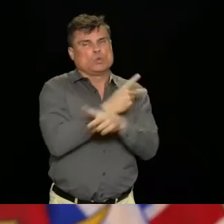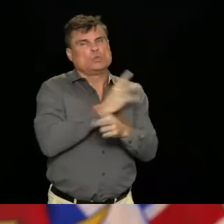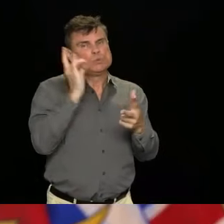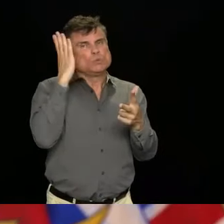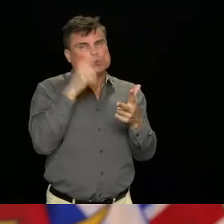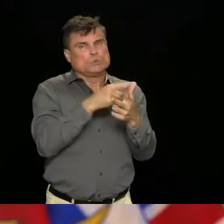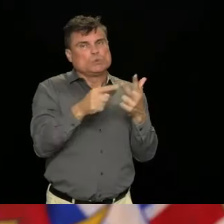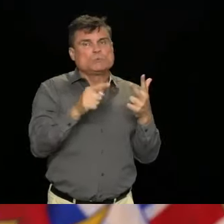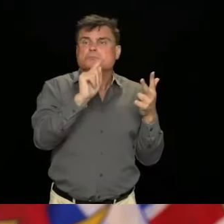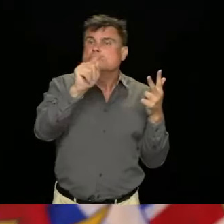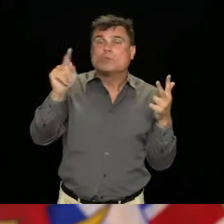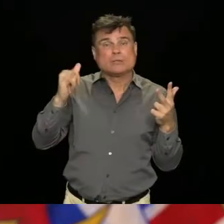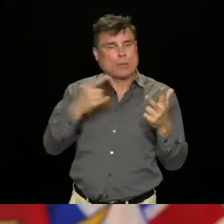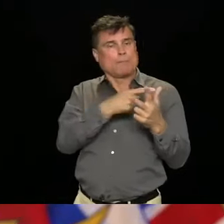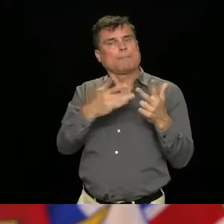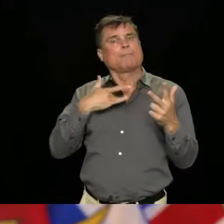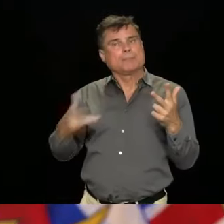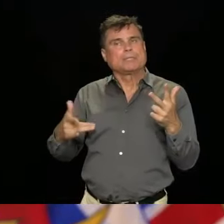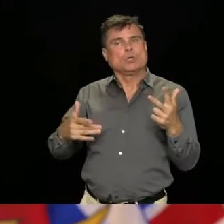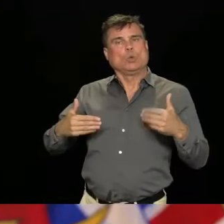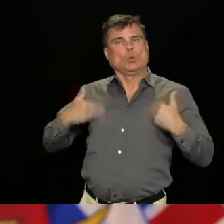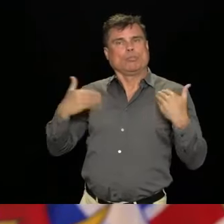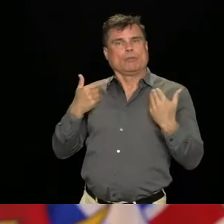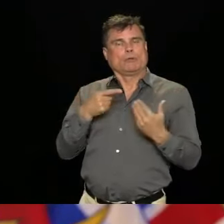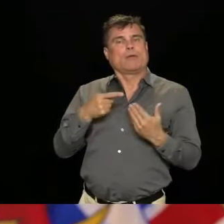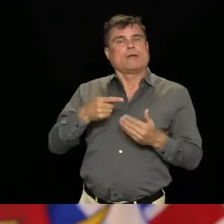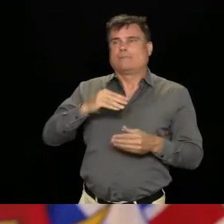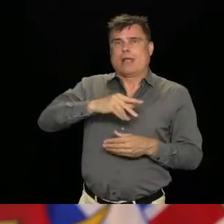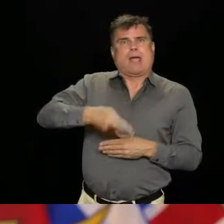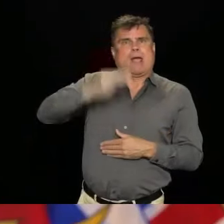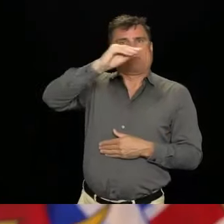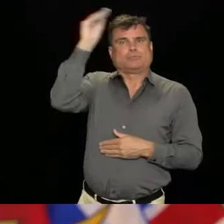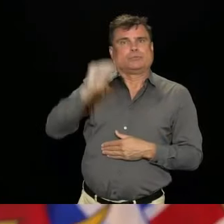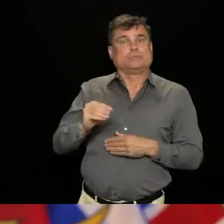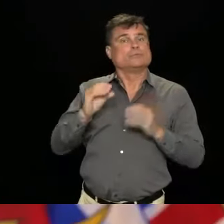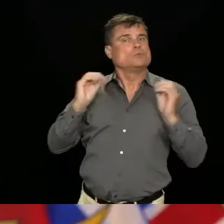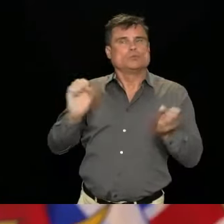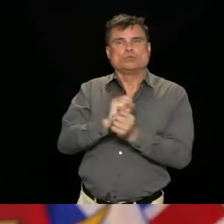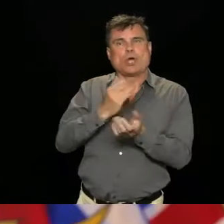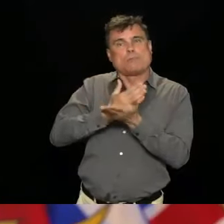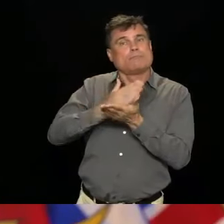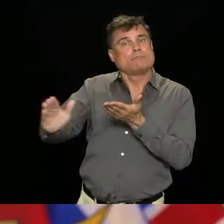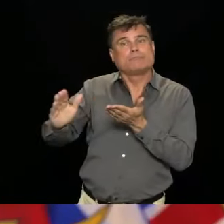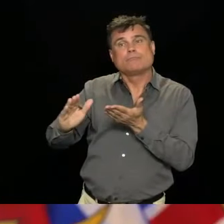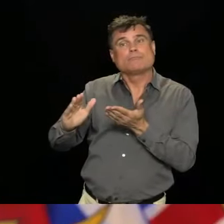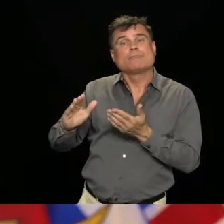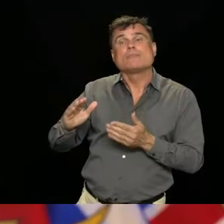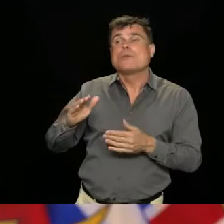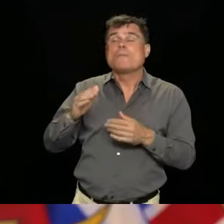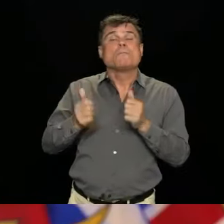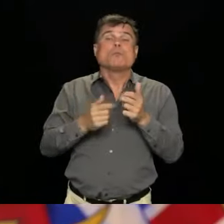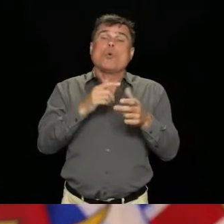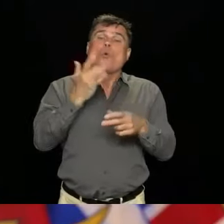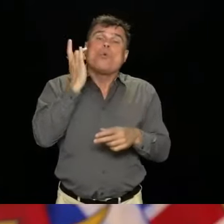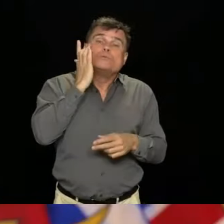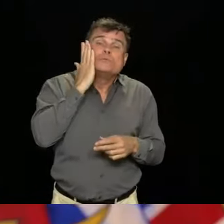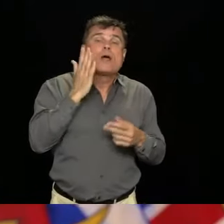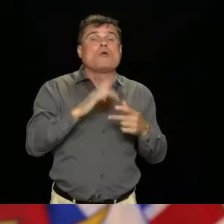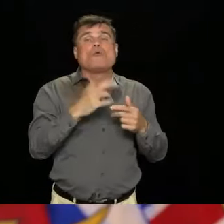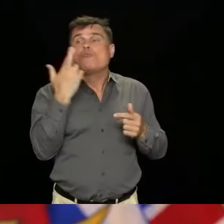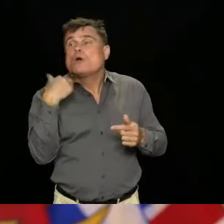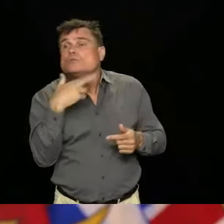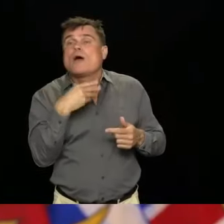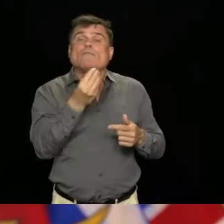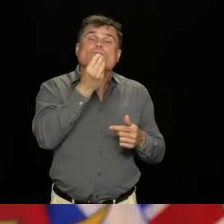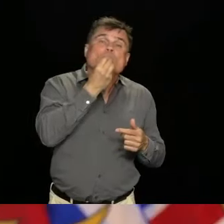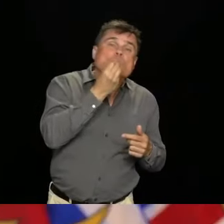youth unemployment continuing to increase, because youth tend to be the largest number of individuals working in those areas. So